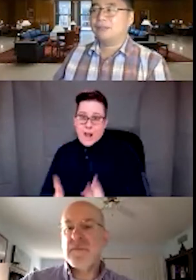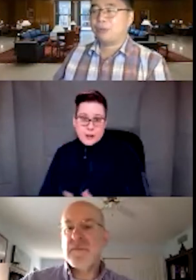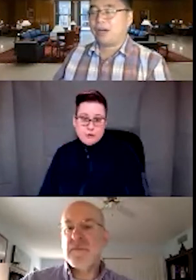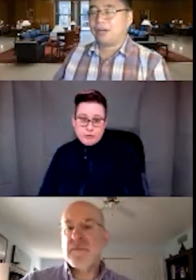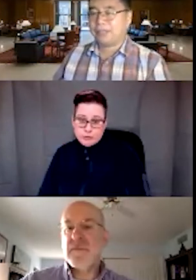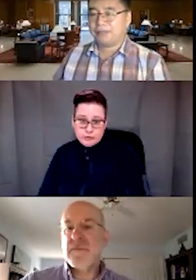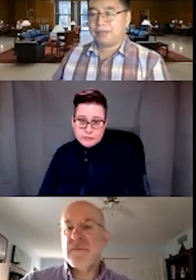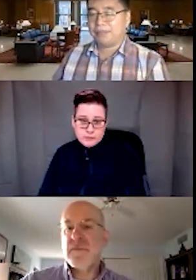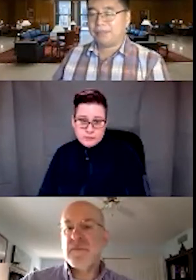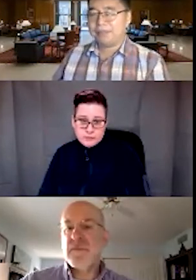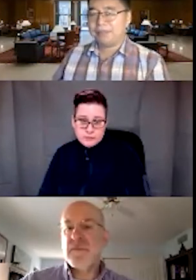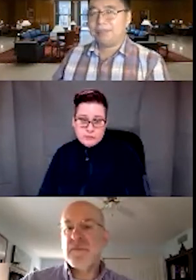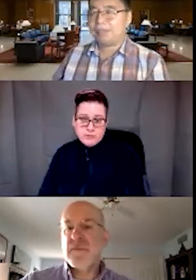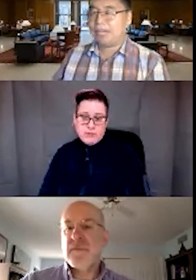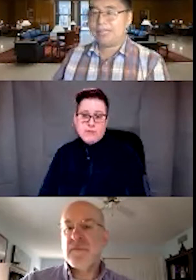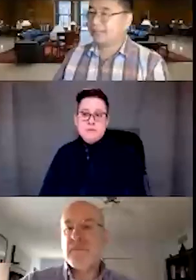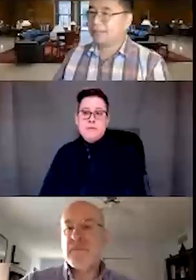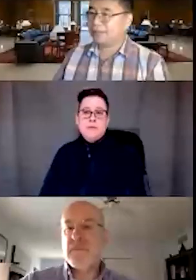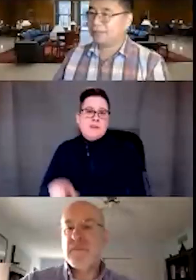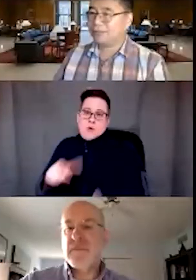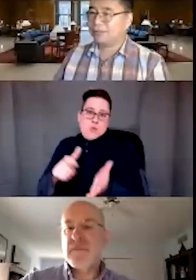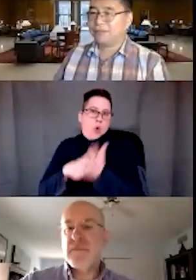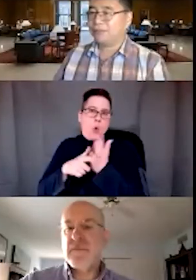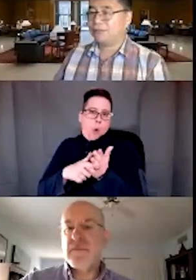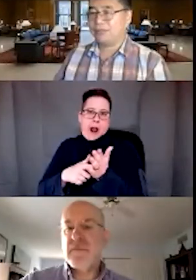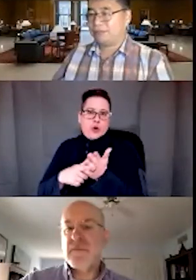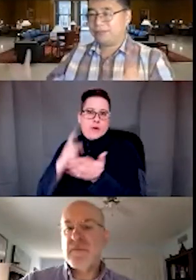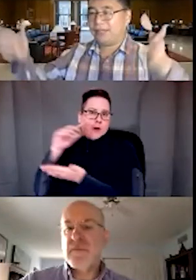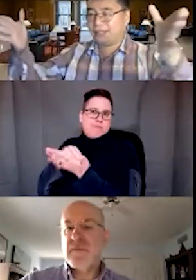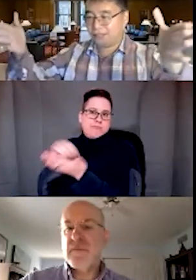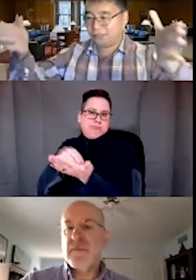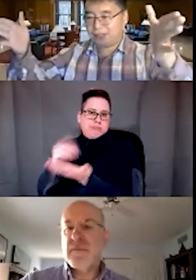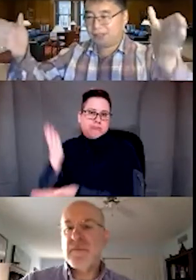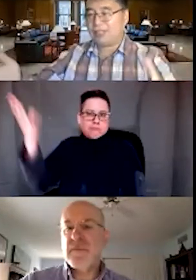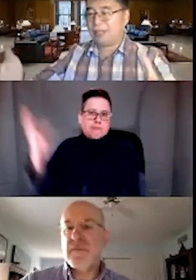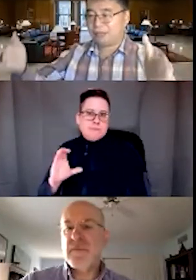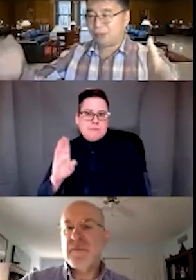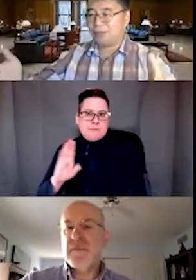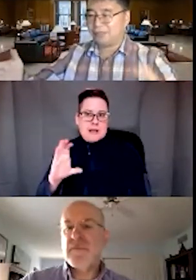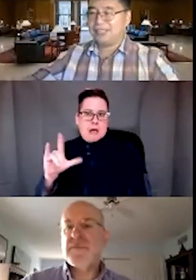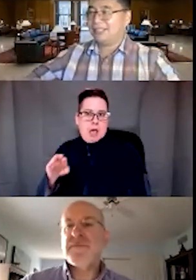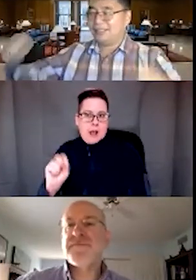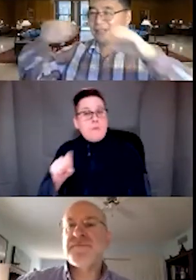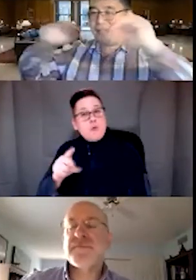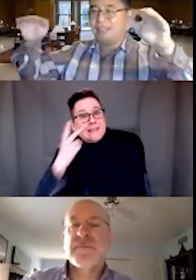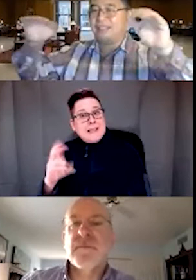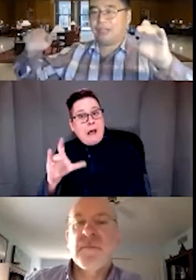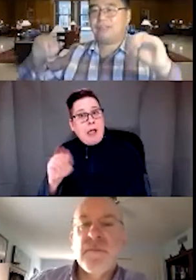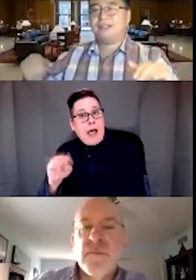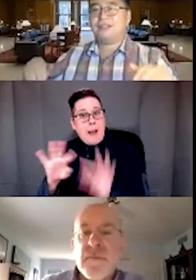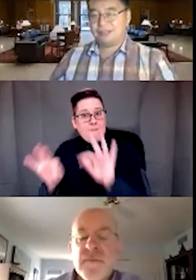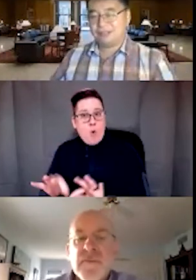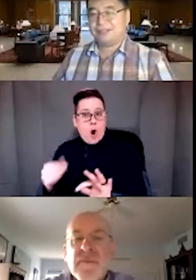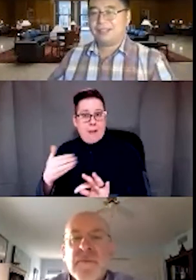They're required pieces for any claims. So if you see a claims form, there are lines that you